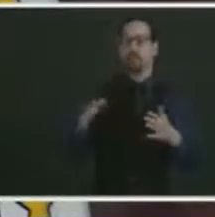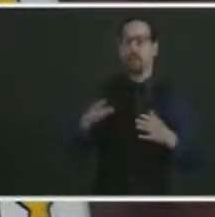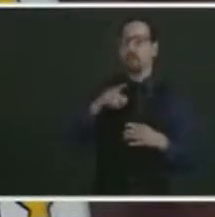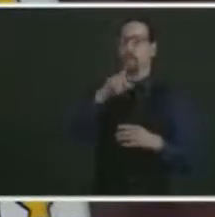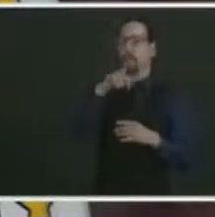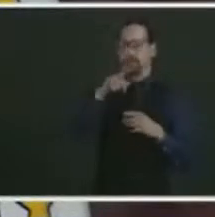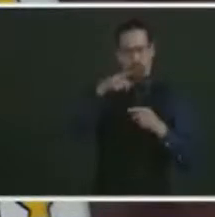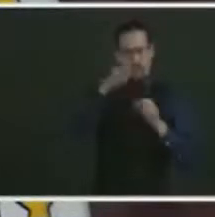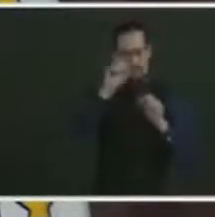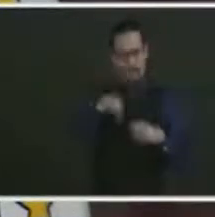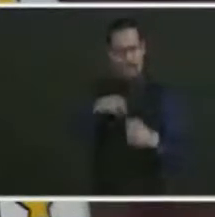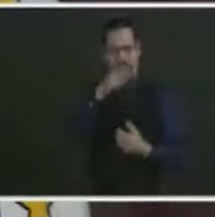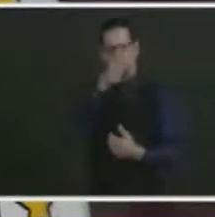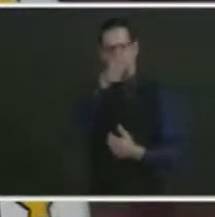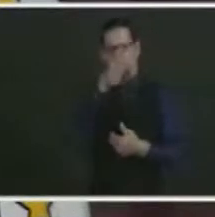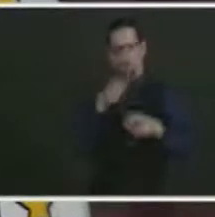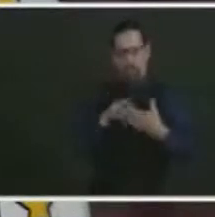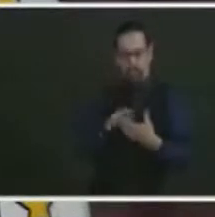addresses where you've been.